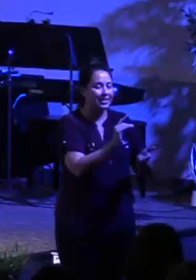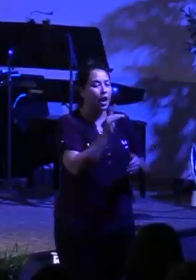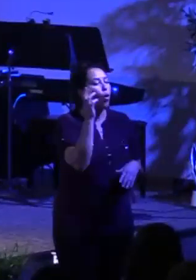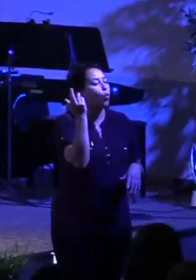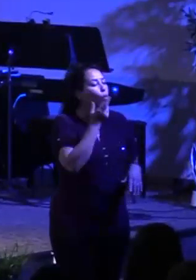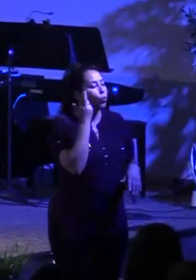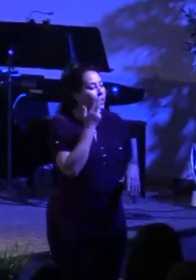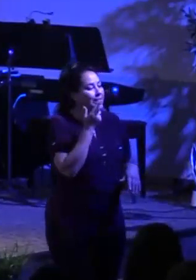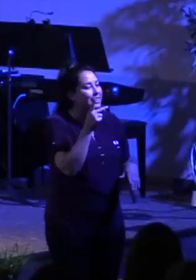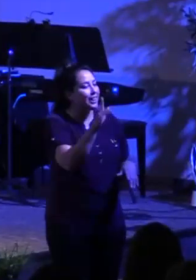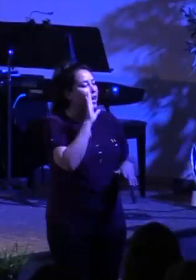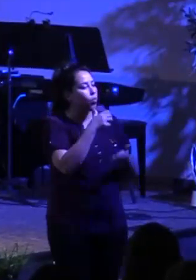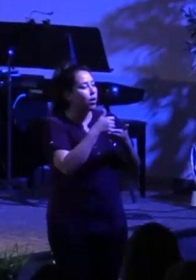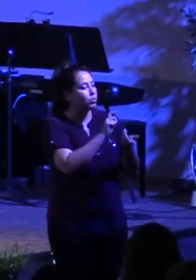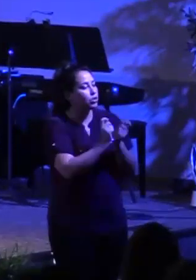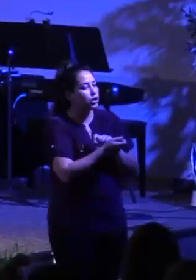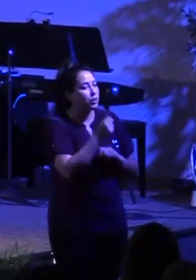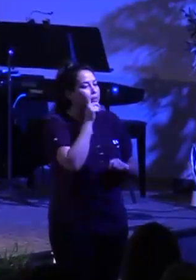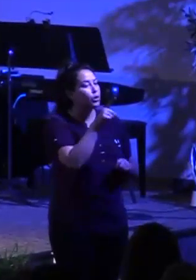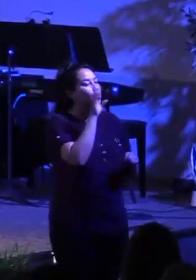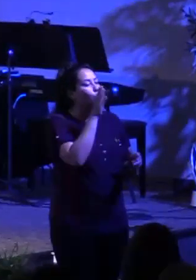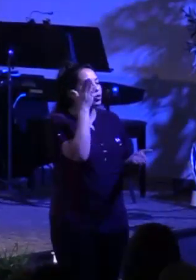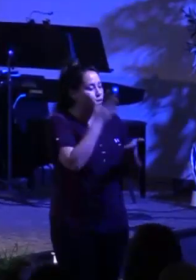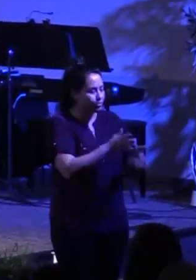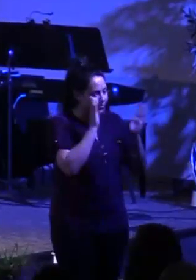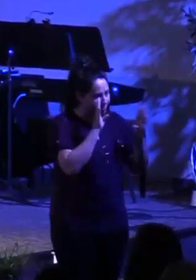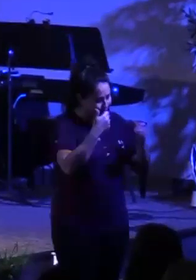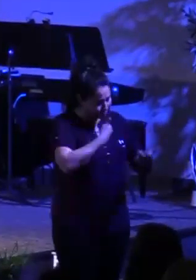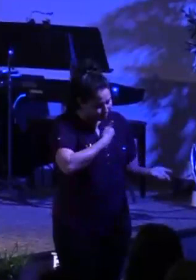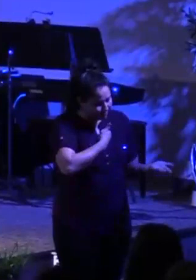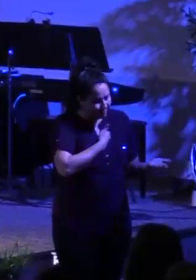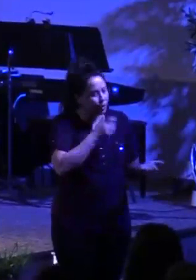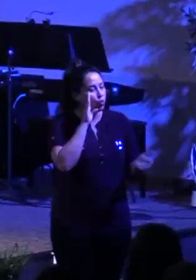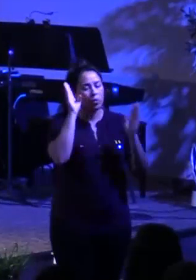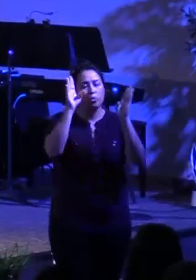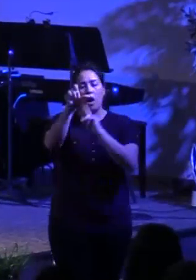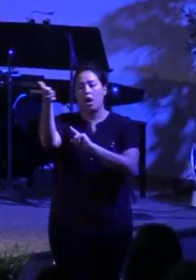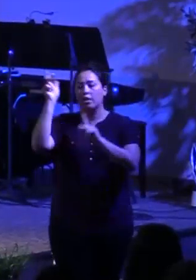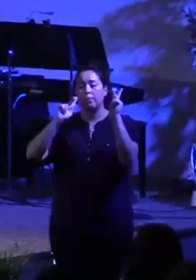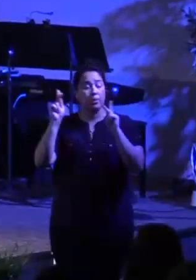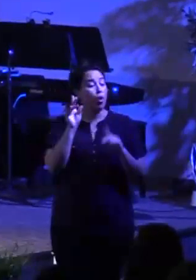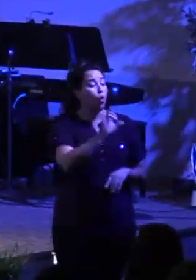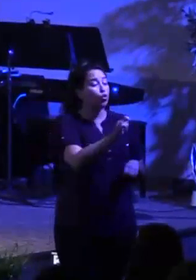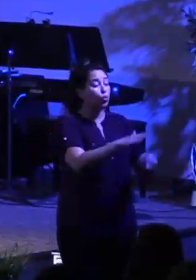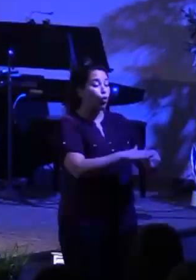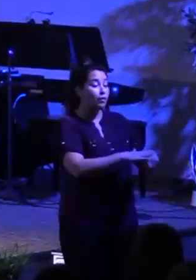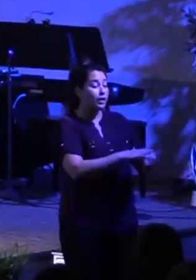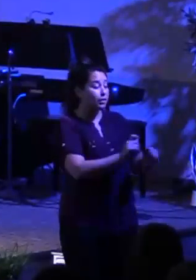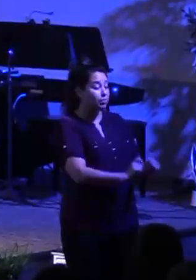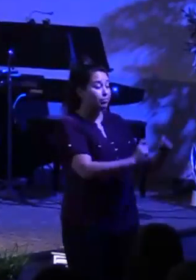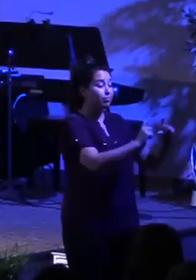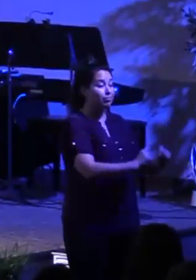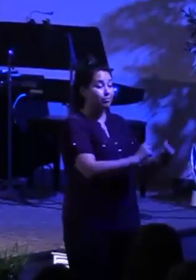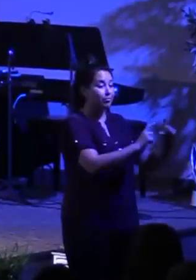less. And you're looking at others more. Right? Disable notifications, that's another thing, right? But you